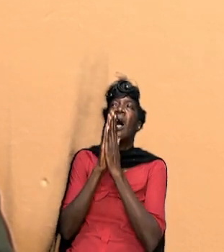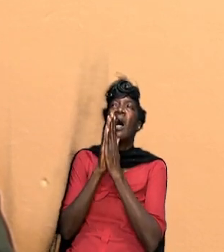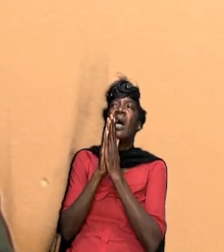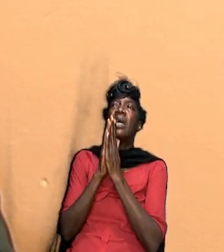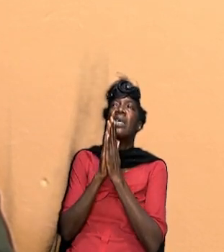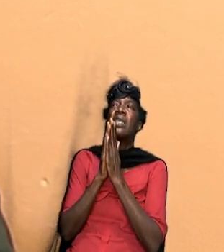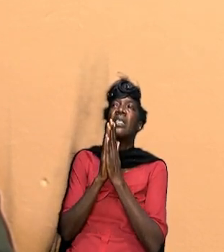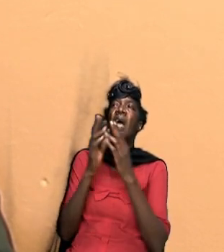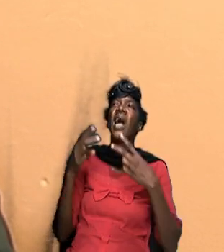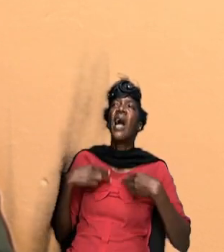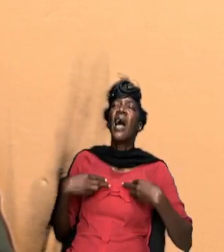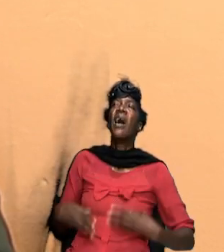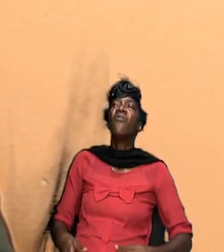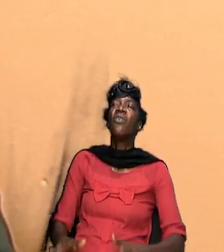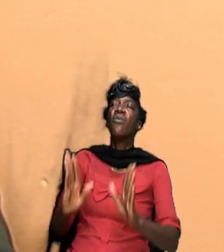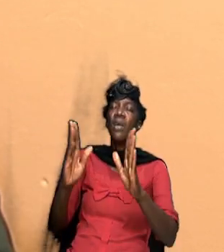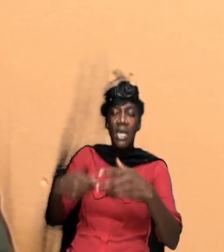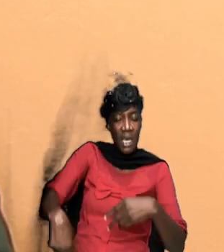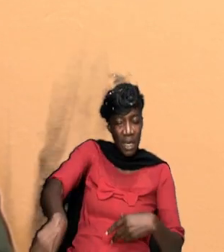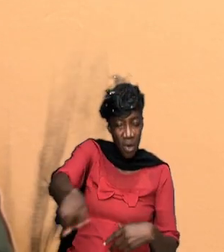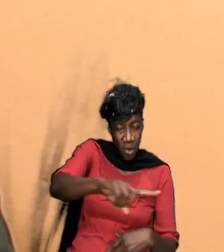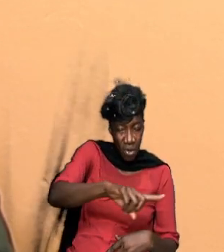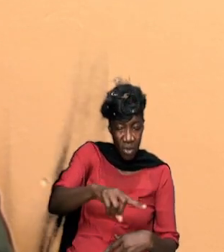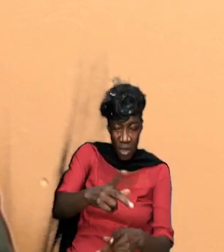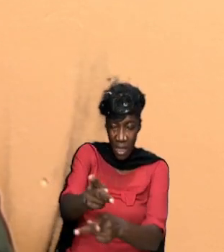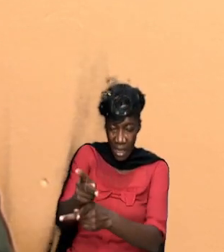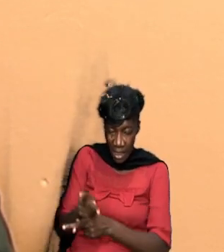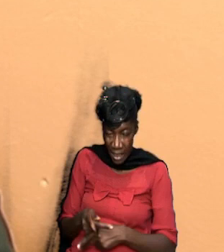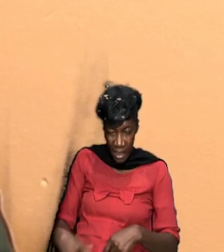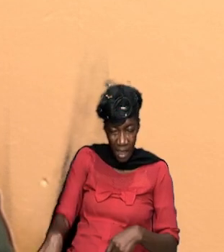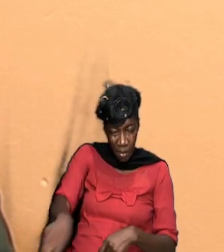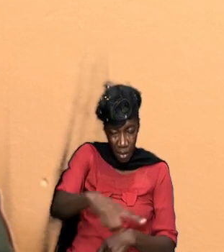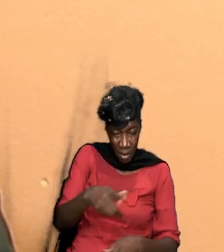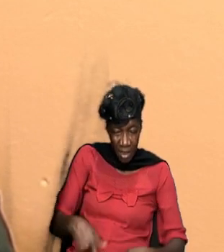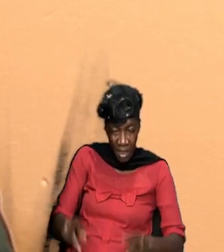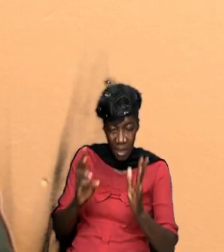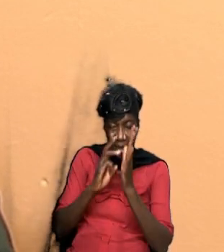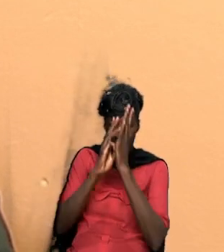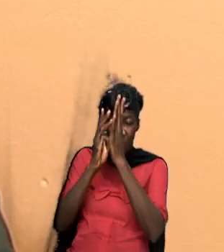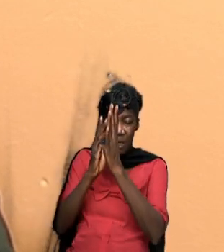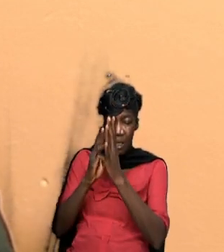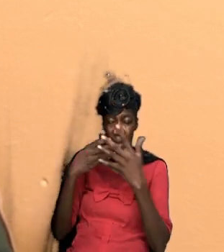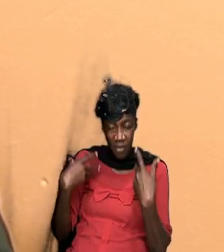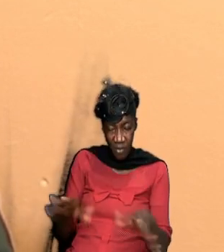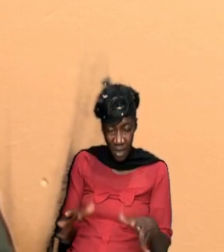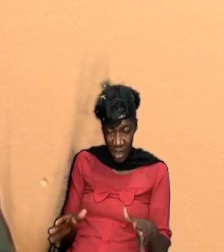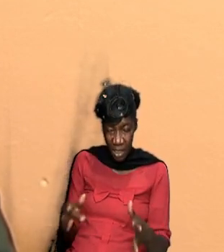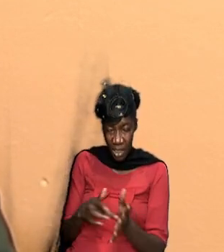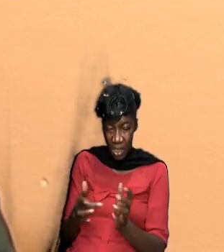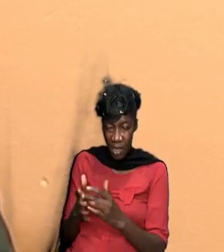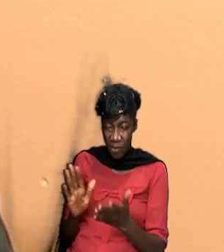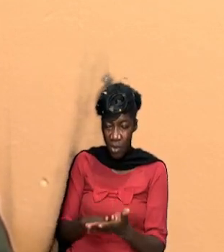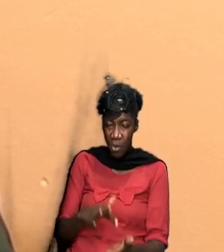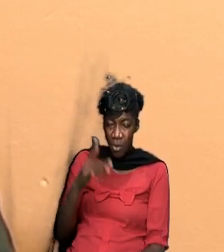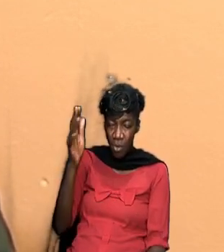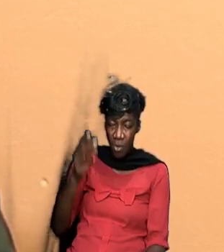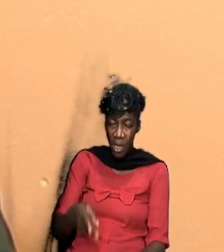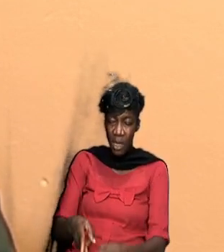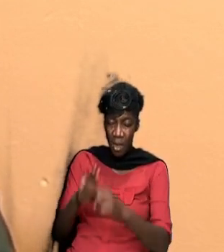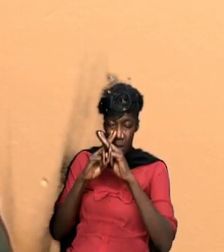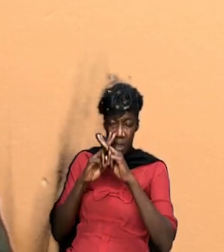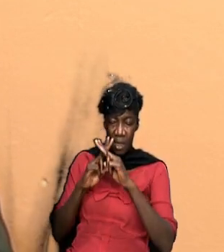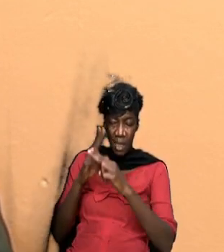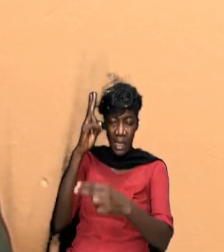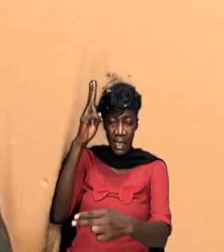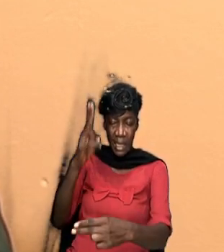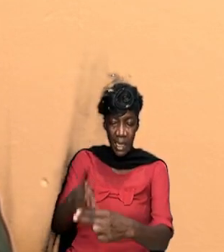that you will have your way in us and that you will keep us, and let your will be done tonight as we give you glory and honor. In the